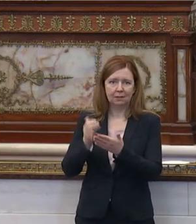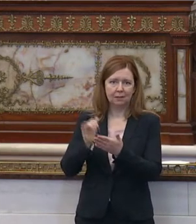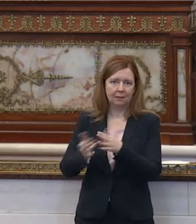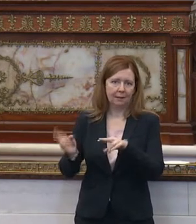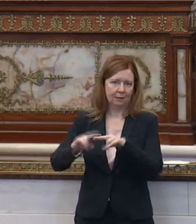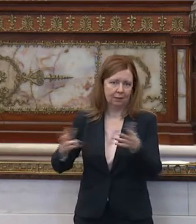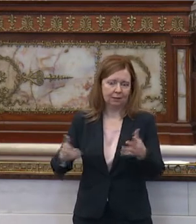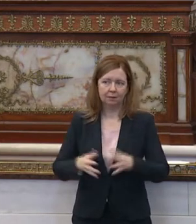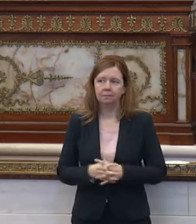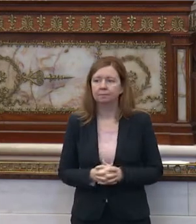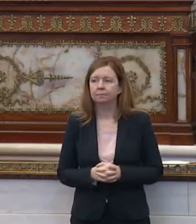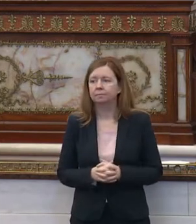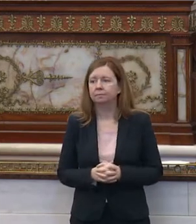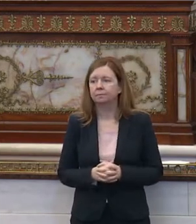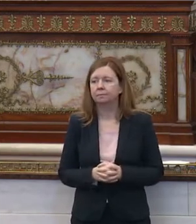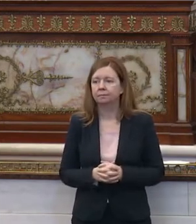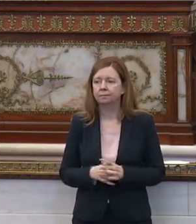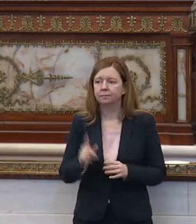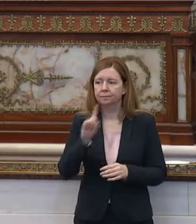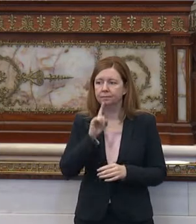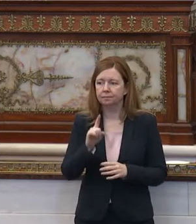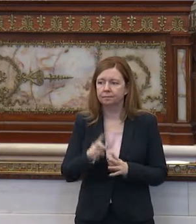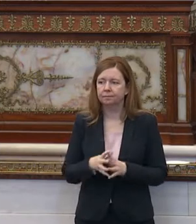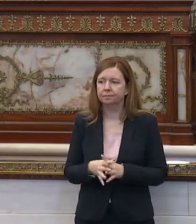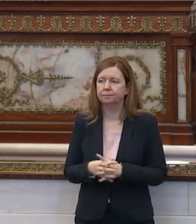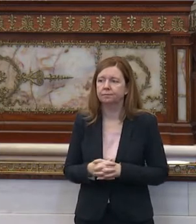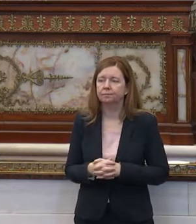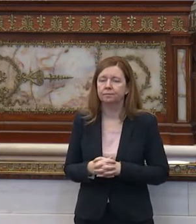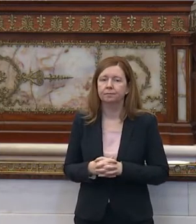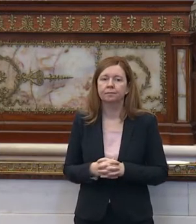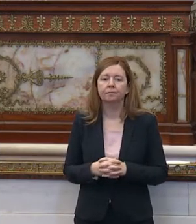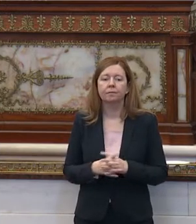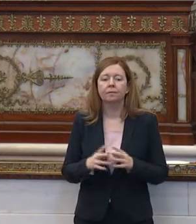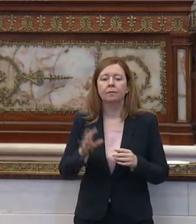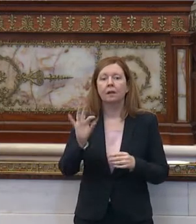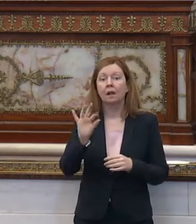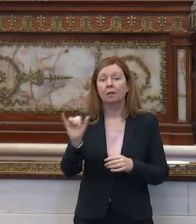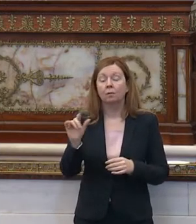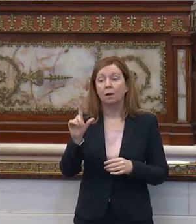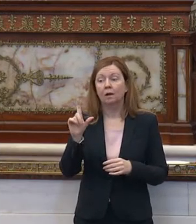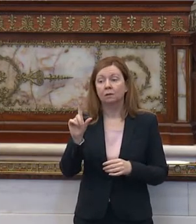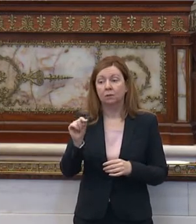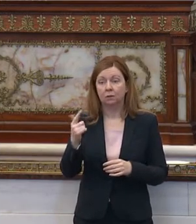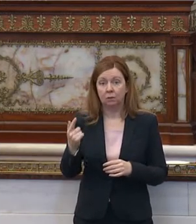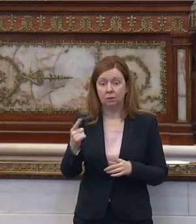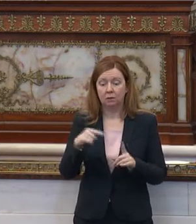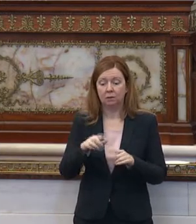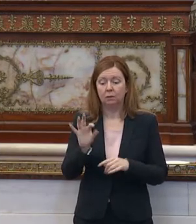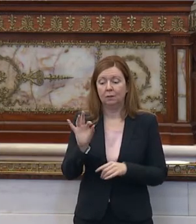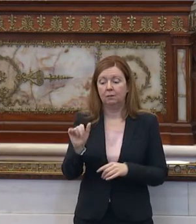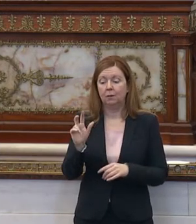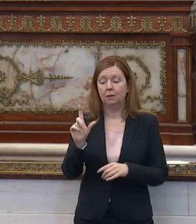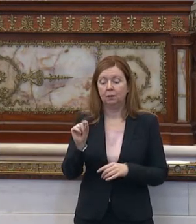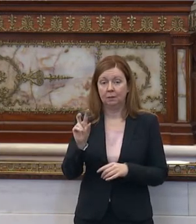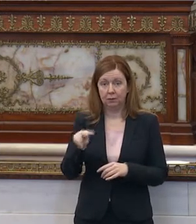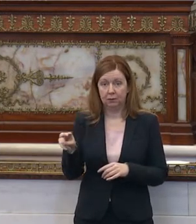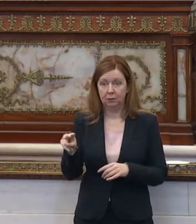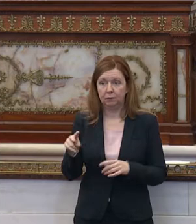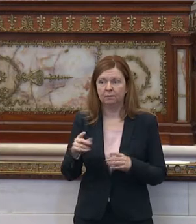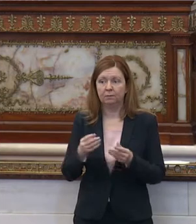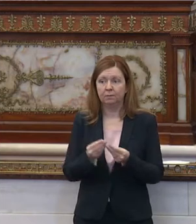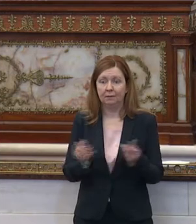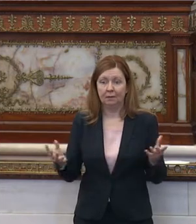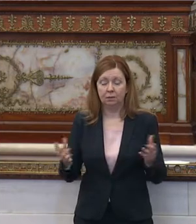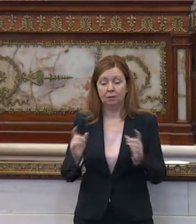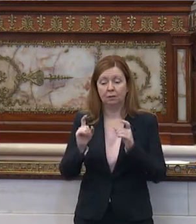increase? Sure thing. So in FY 2021 to FY 2022, we issued and